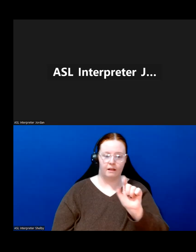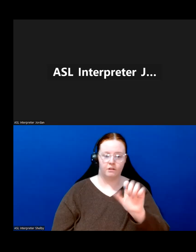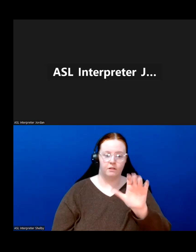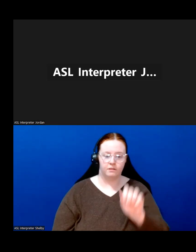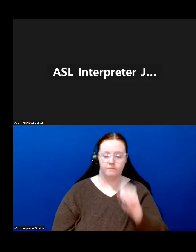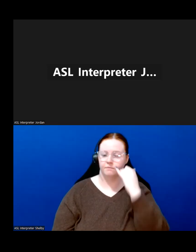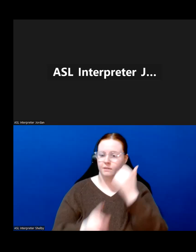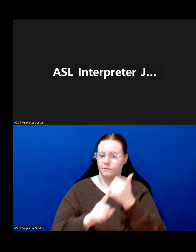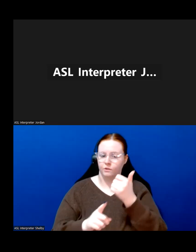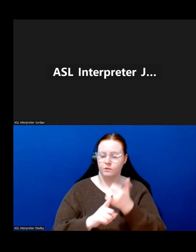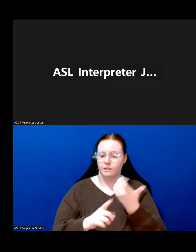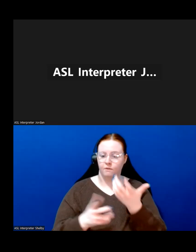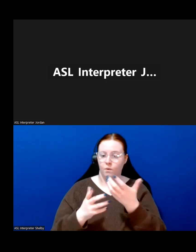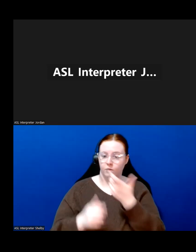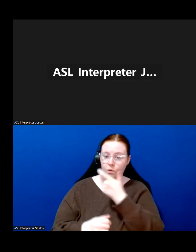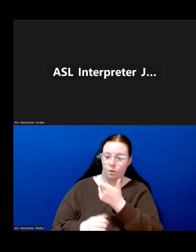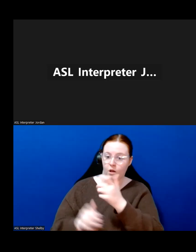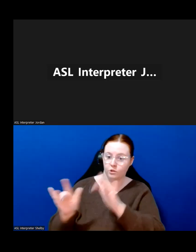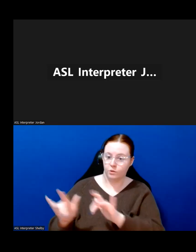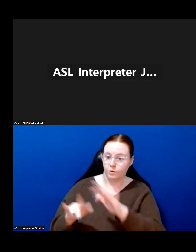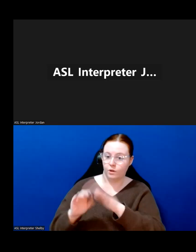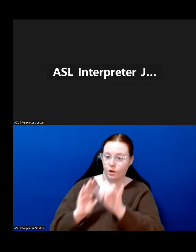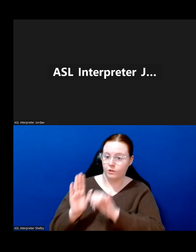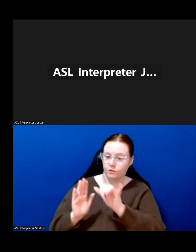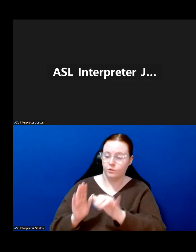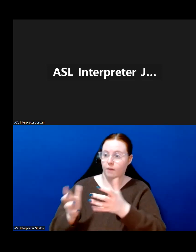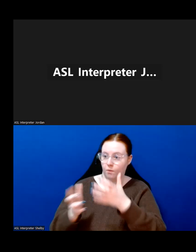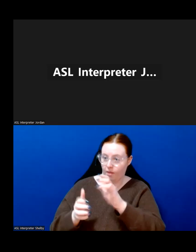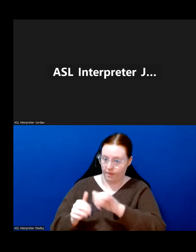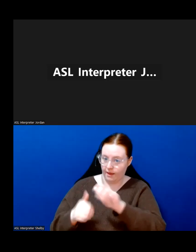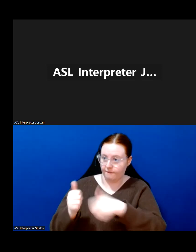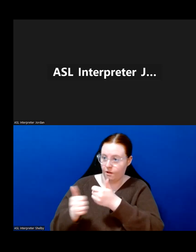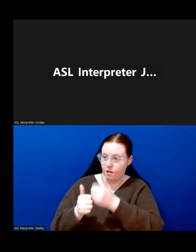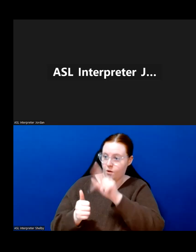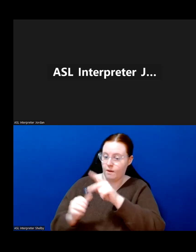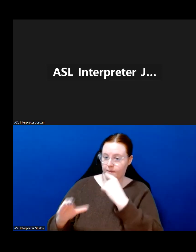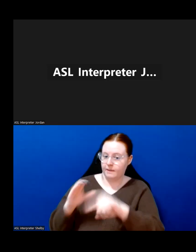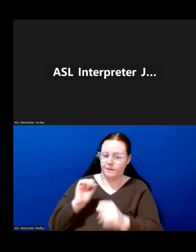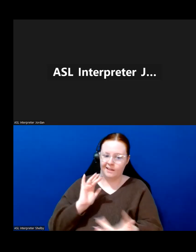recording online through YouTube and you'd like to have the follow-up email, you can reach me at